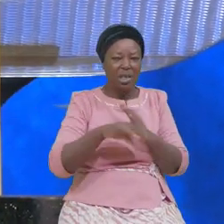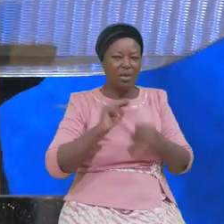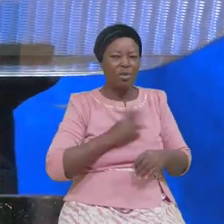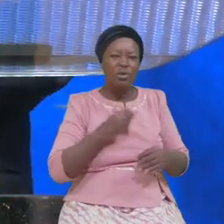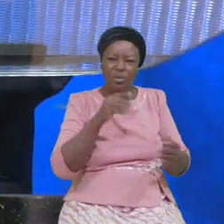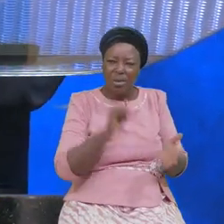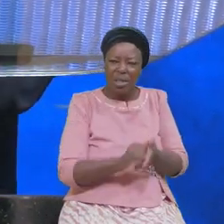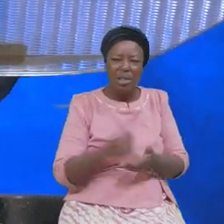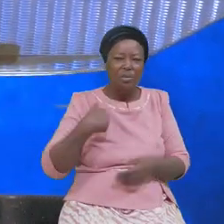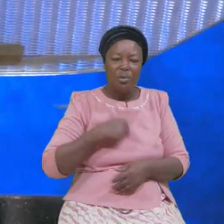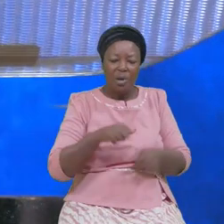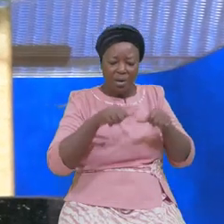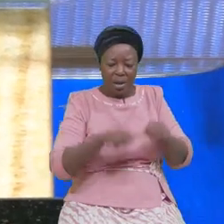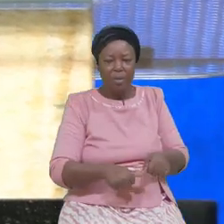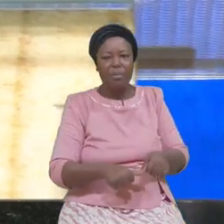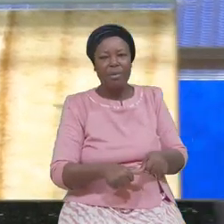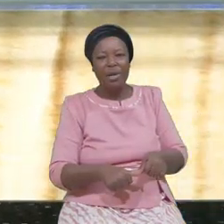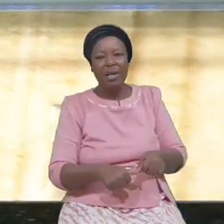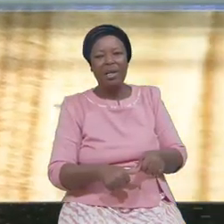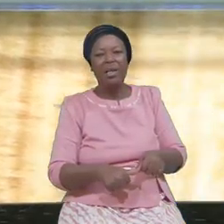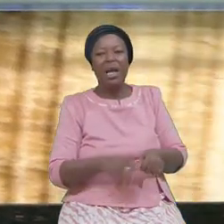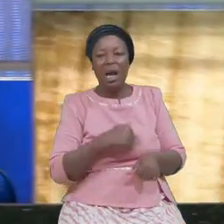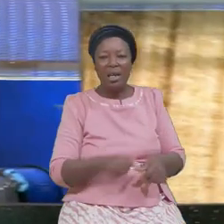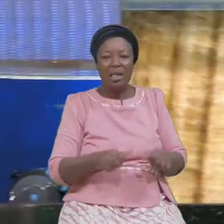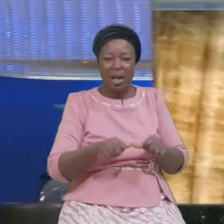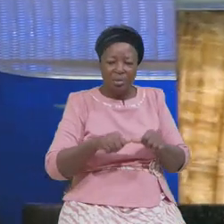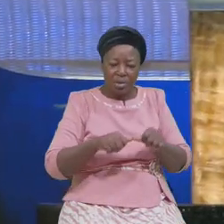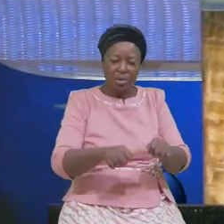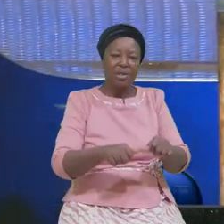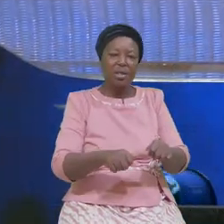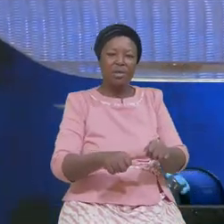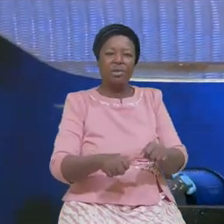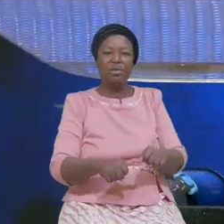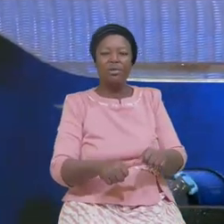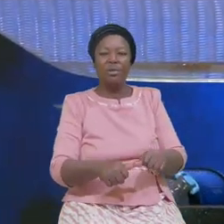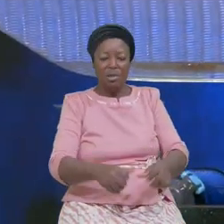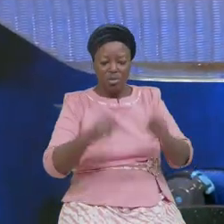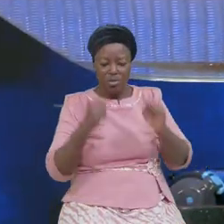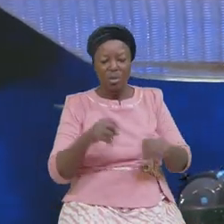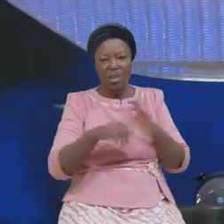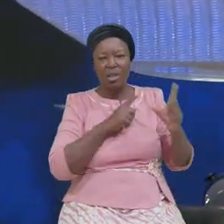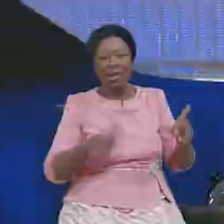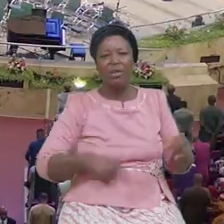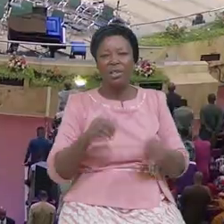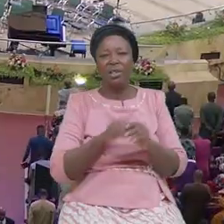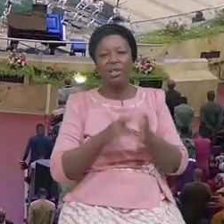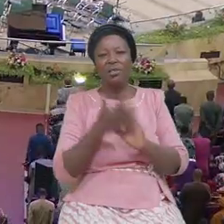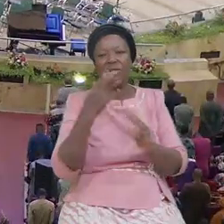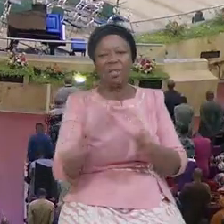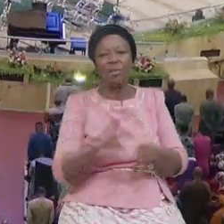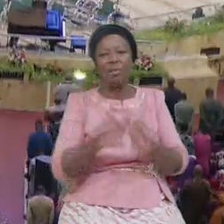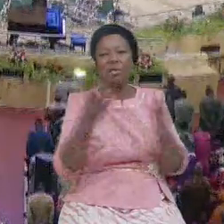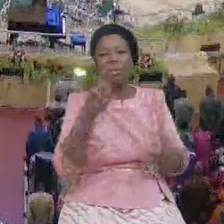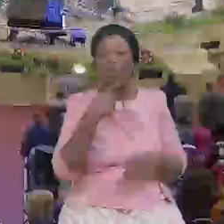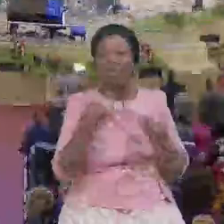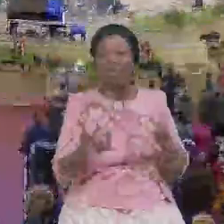we remain, we abide steadfast in the Lord in Jesus' name. Open your mouth